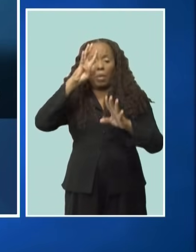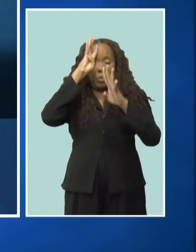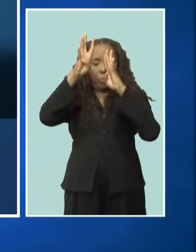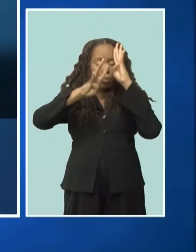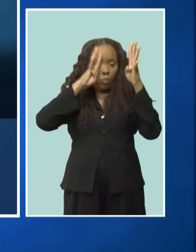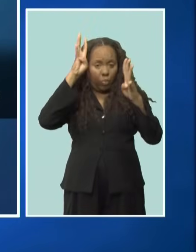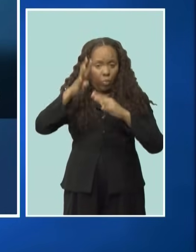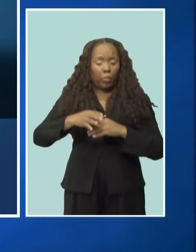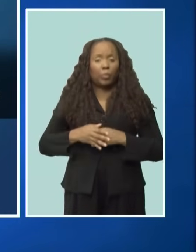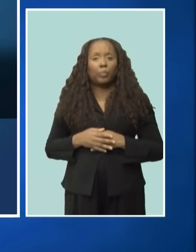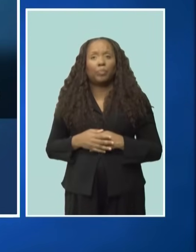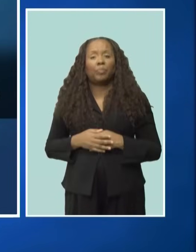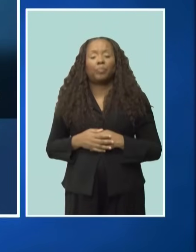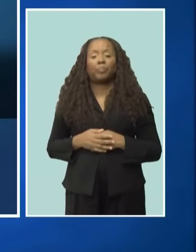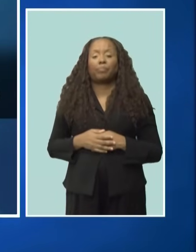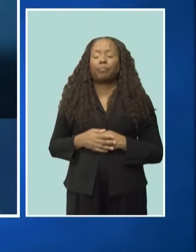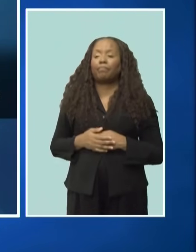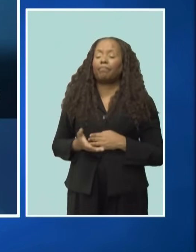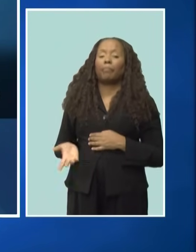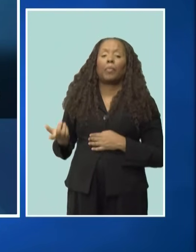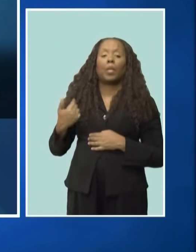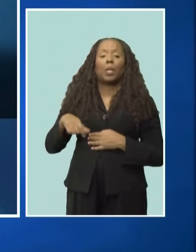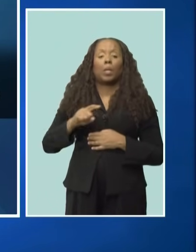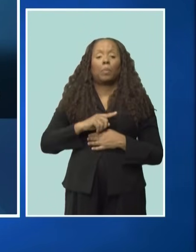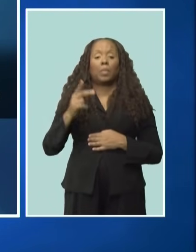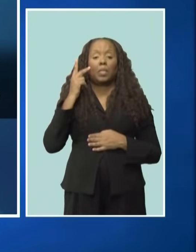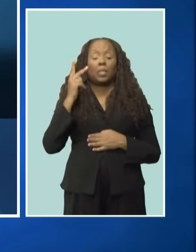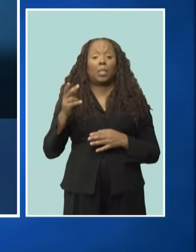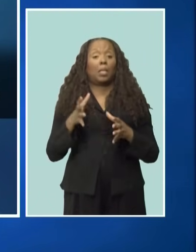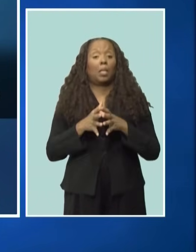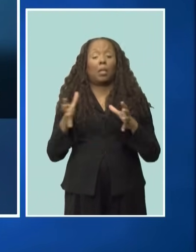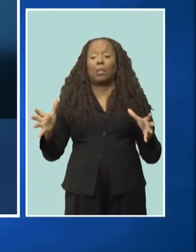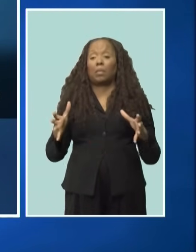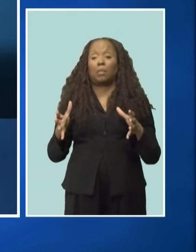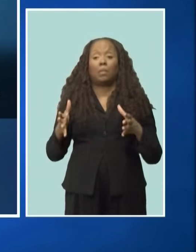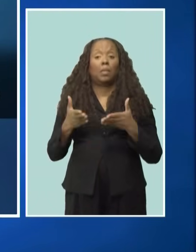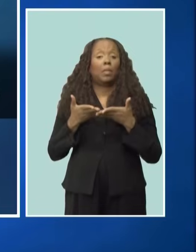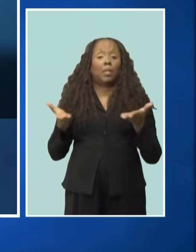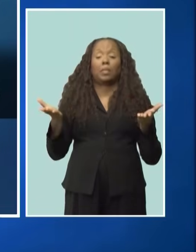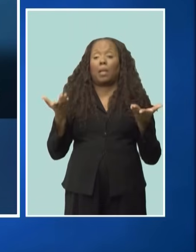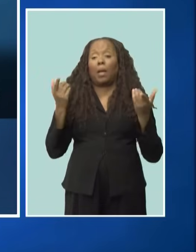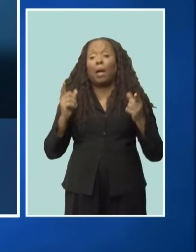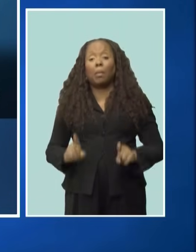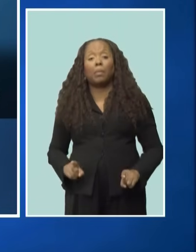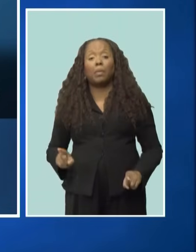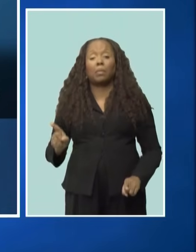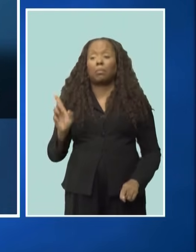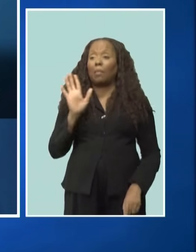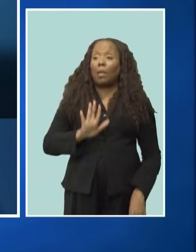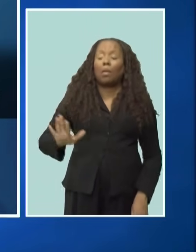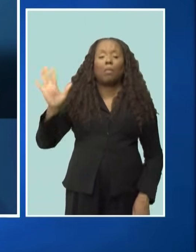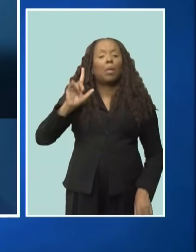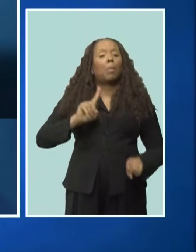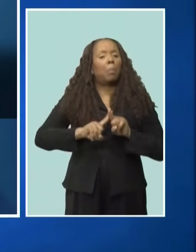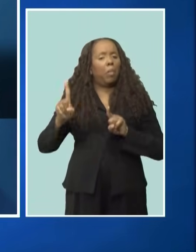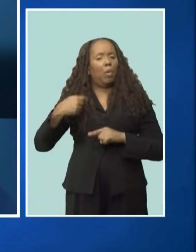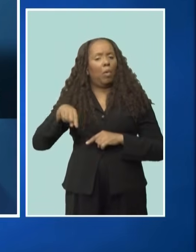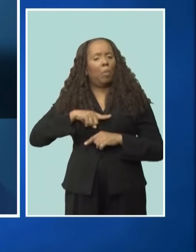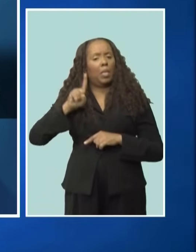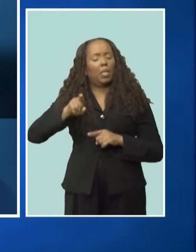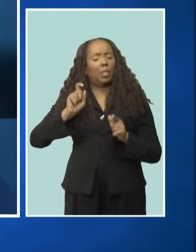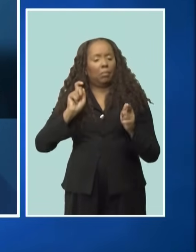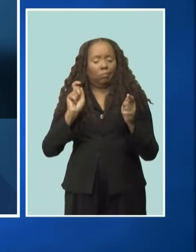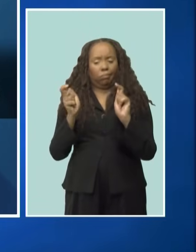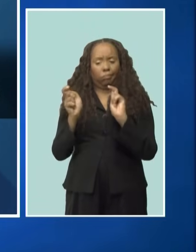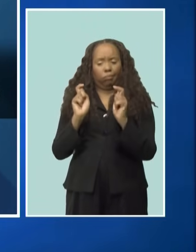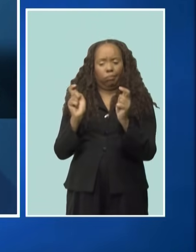risks prevailing within the global environment. Having said that, it is important that Bajans continue the reform effort to be able to get things done faster